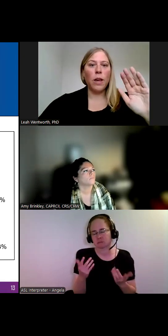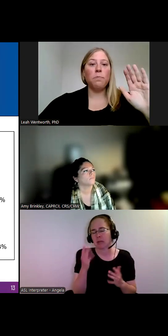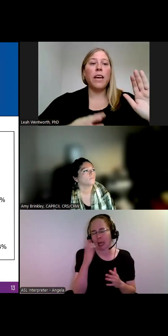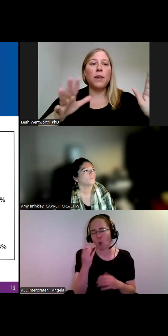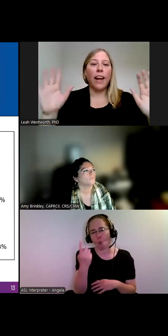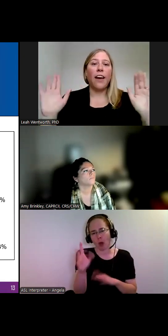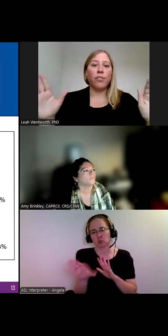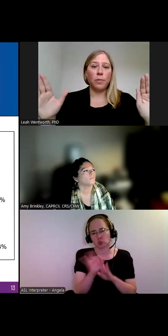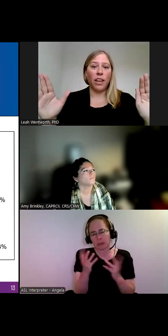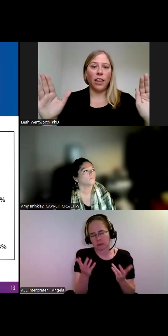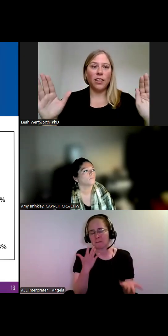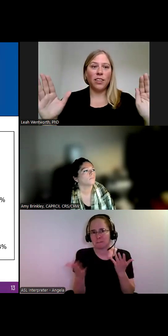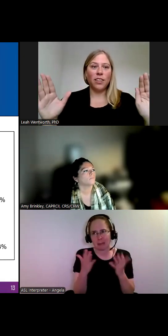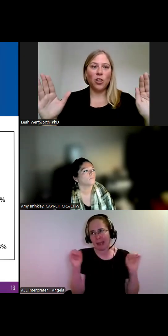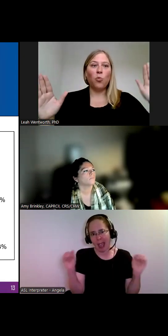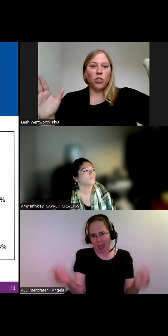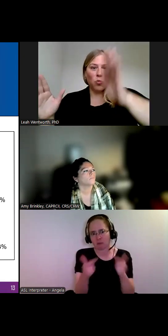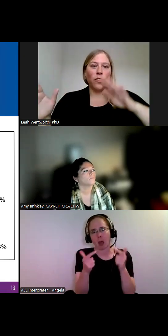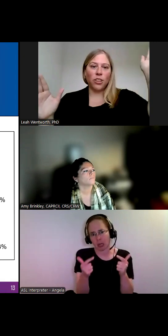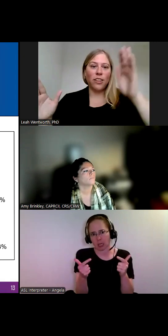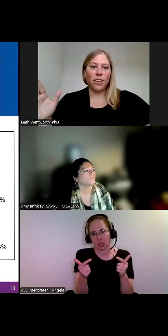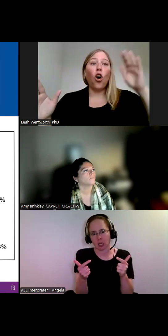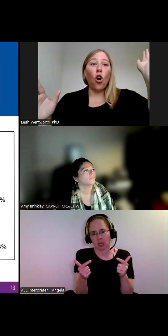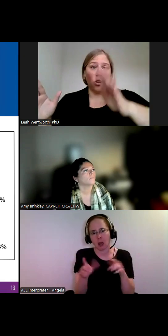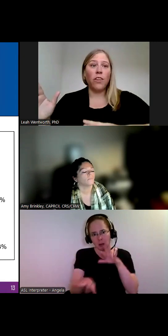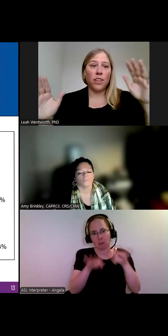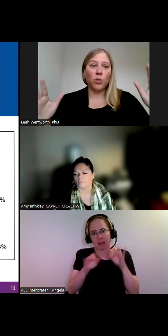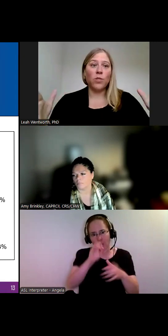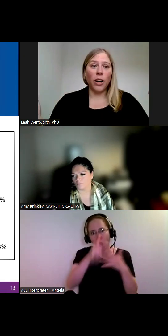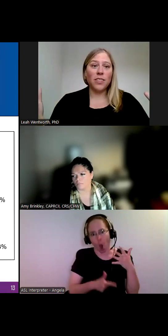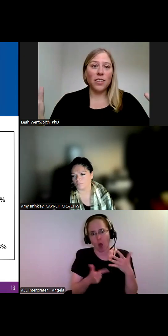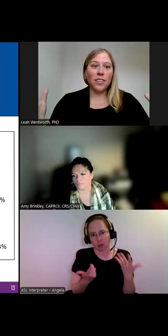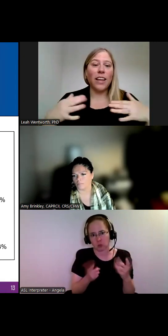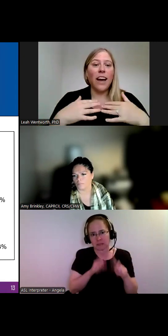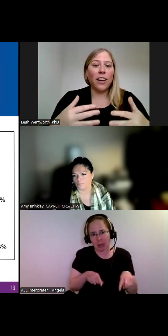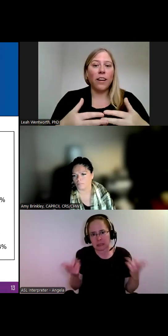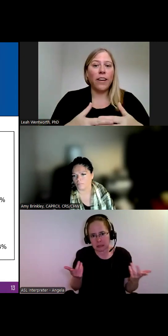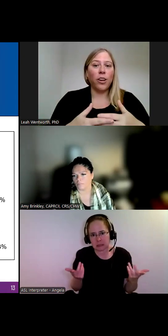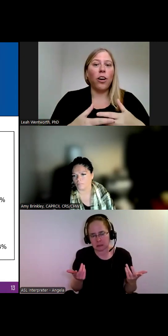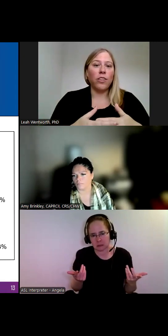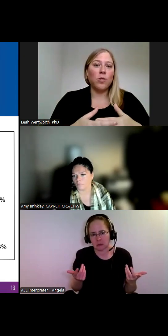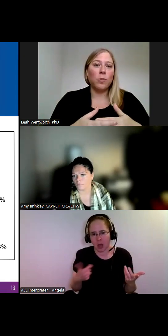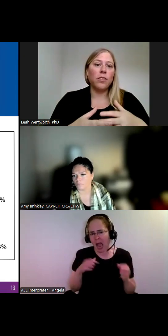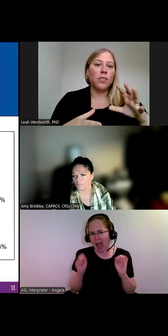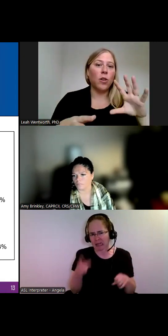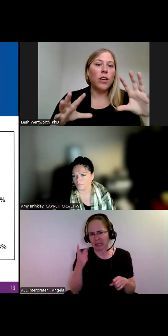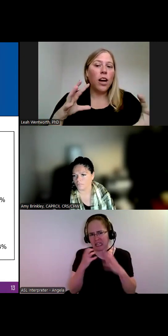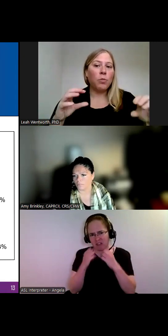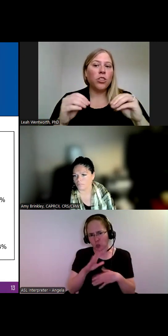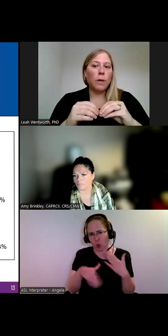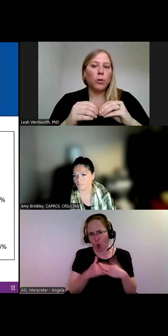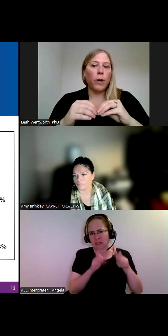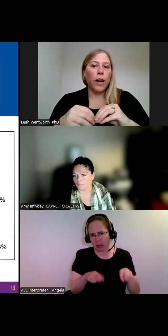so it may be that everybody would have selected all of these responses. And I think I could find value in all of these responses. And